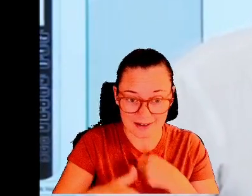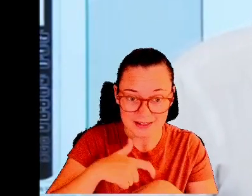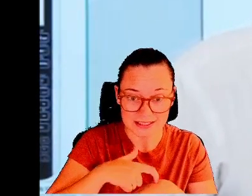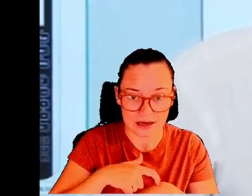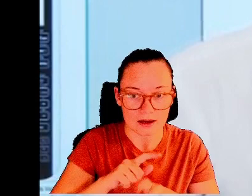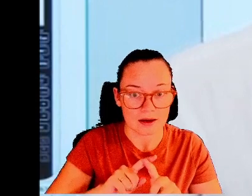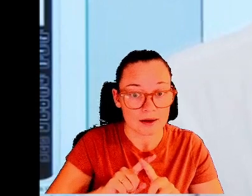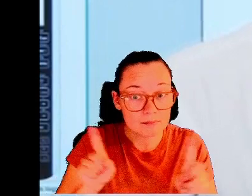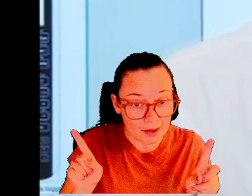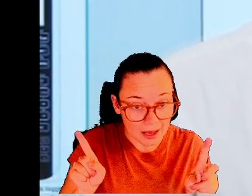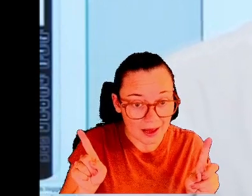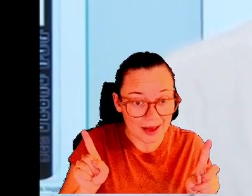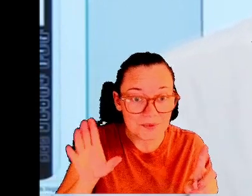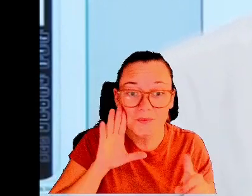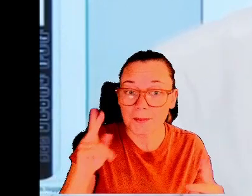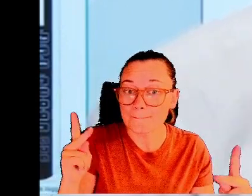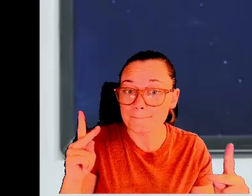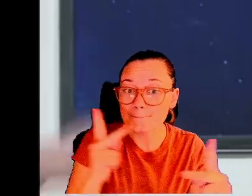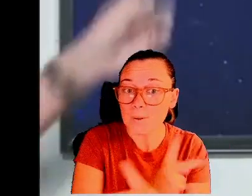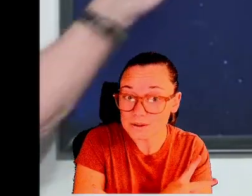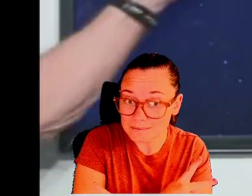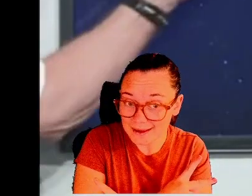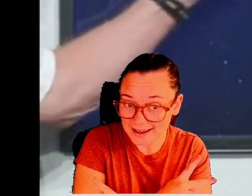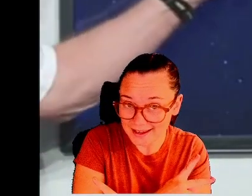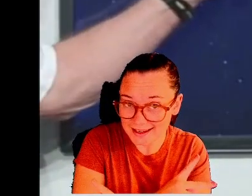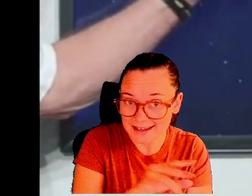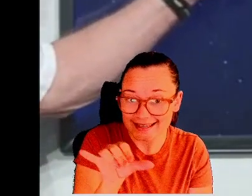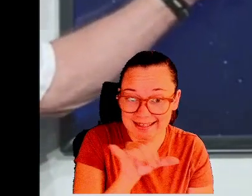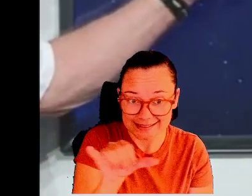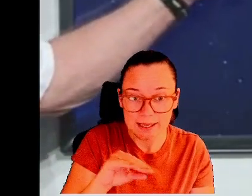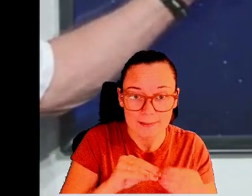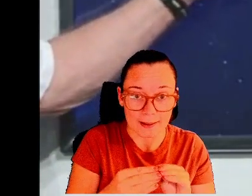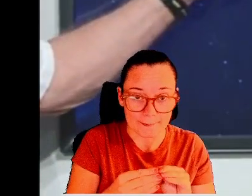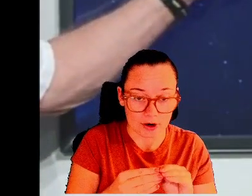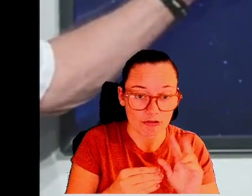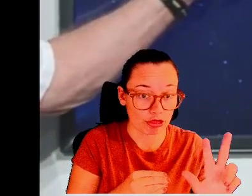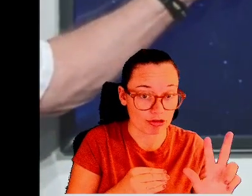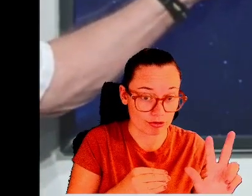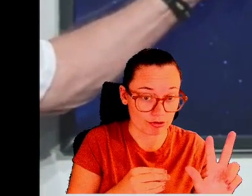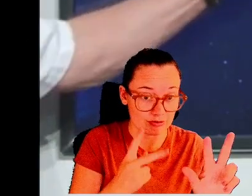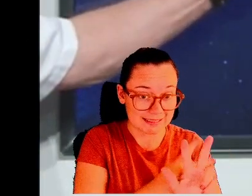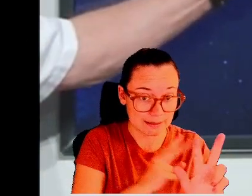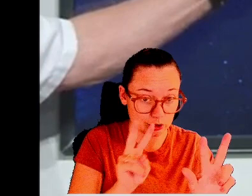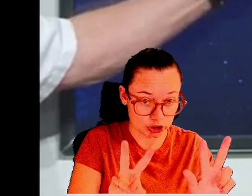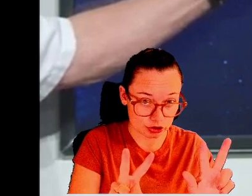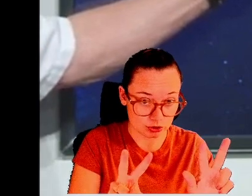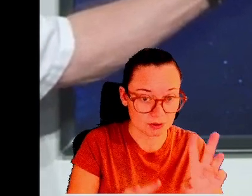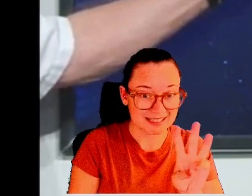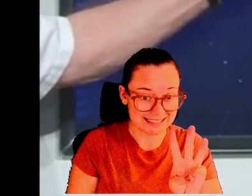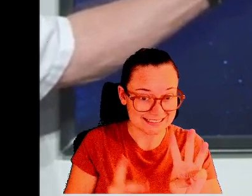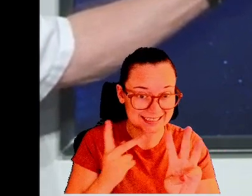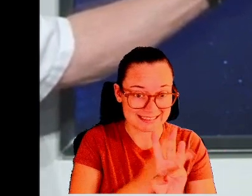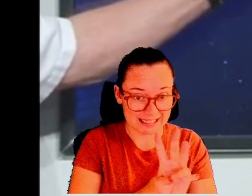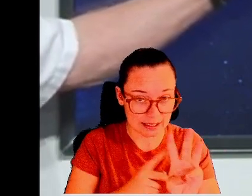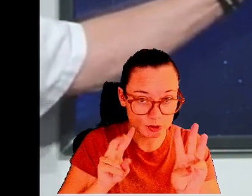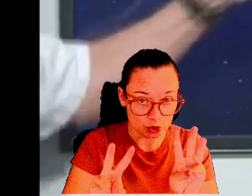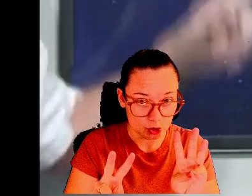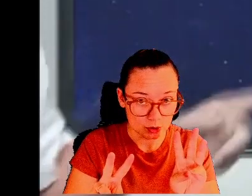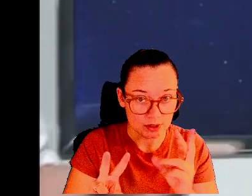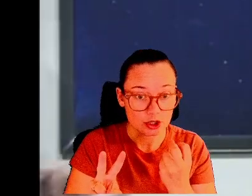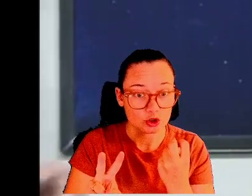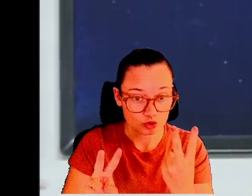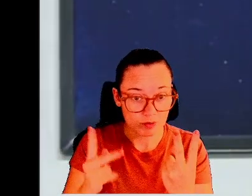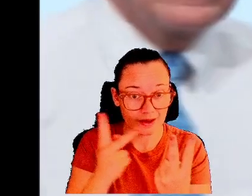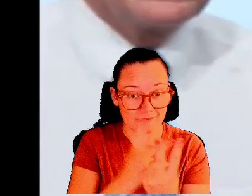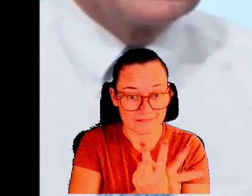is multiplying by the same amount each time. To get from here to here, you multiply by 2. To get from here to here, you multiply by 2, and